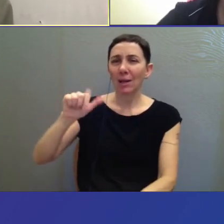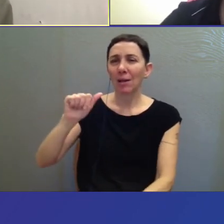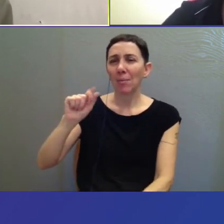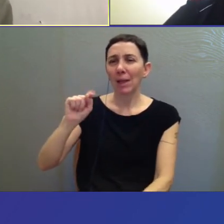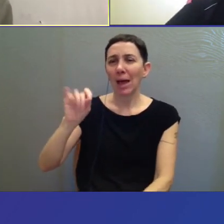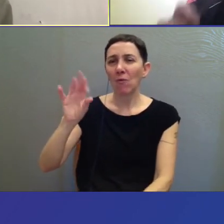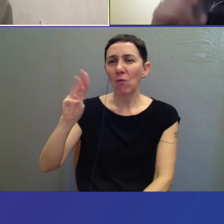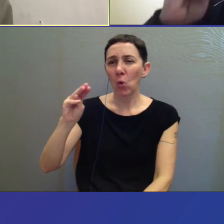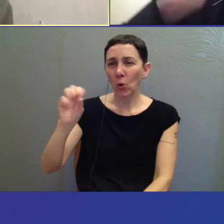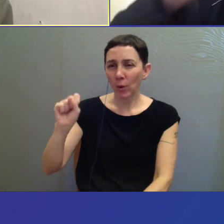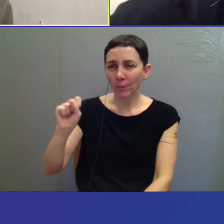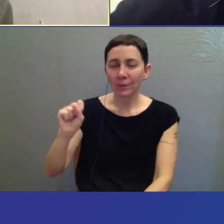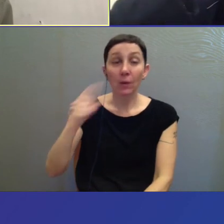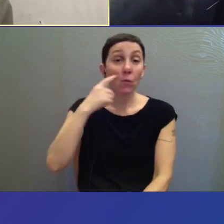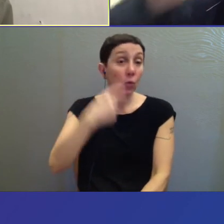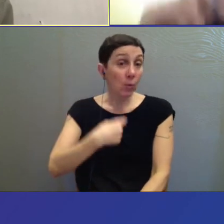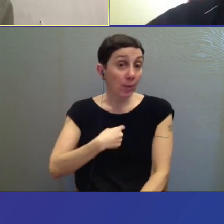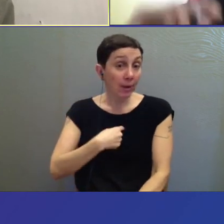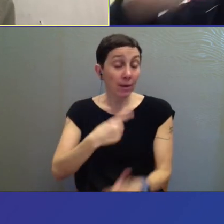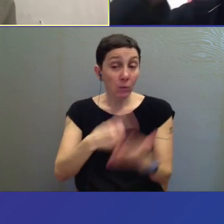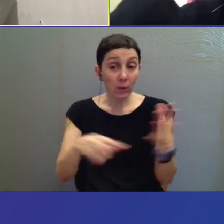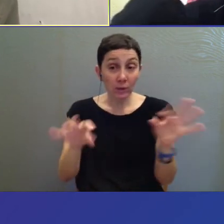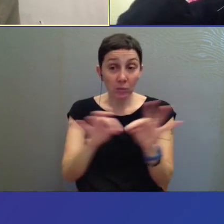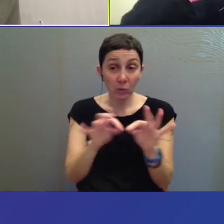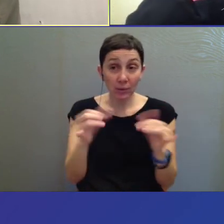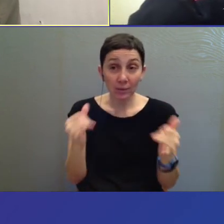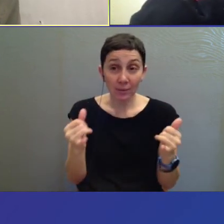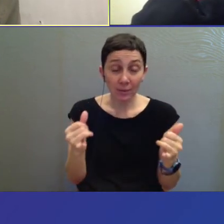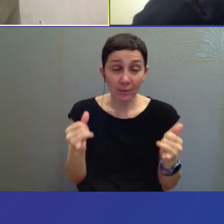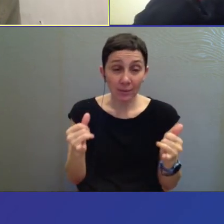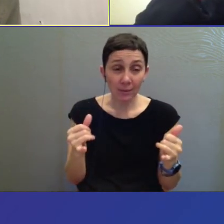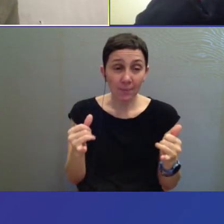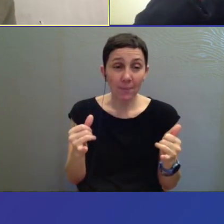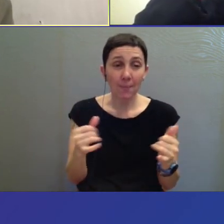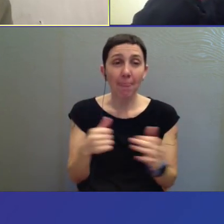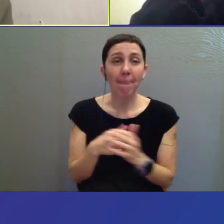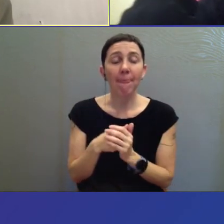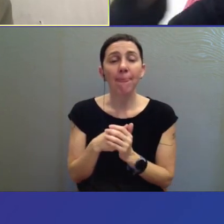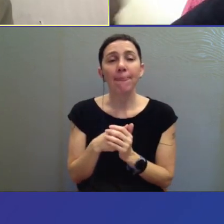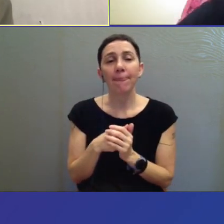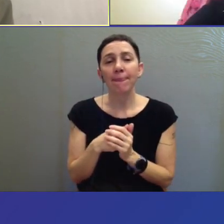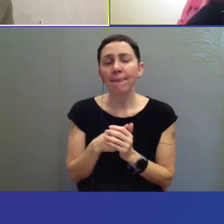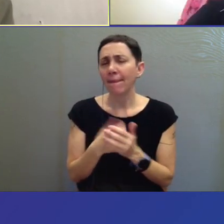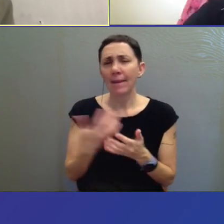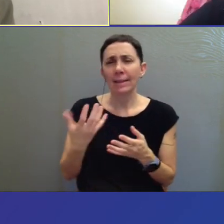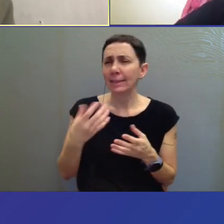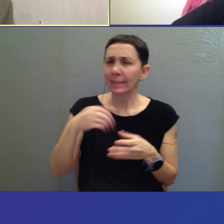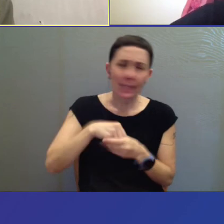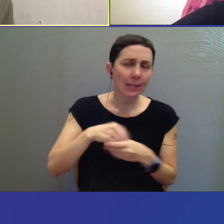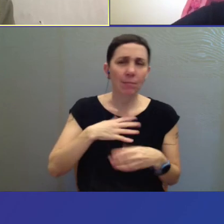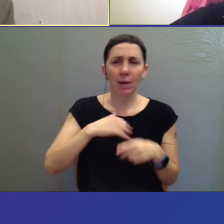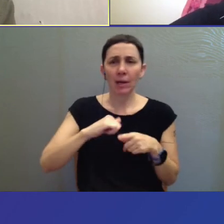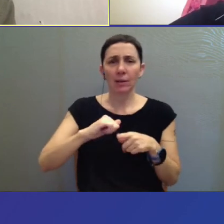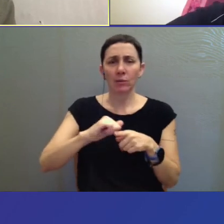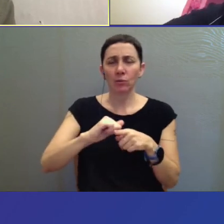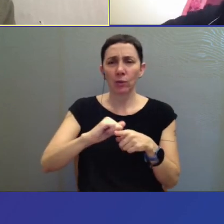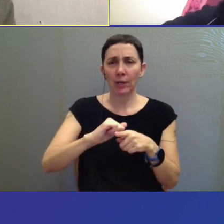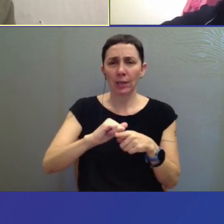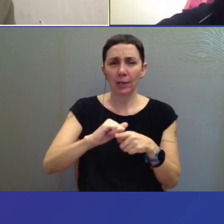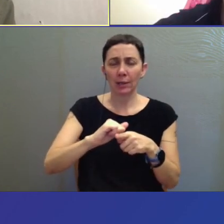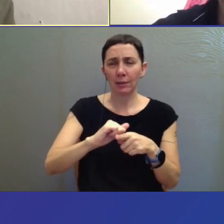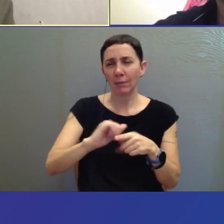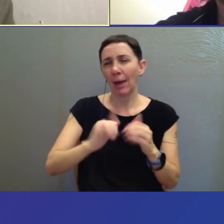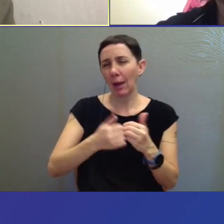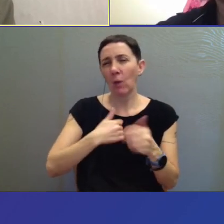to me right now, and it still infuses my training or the training of my